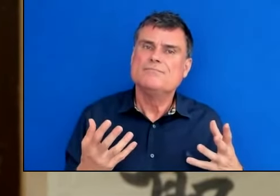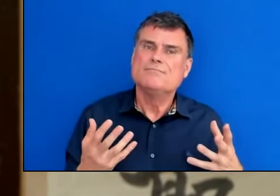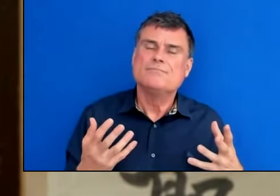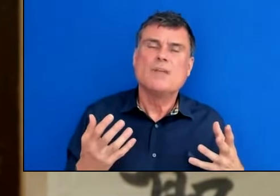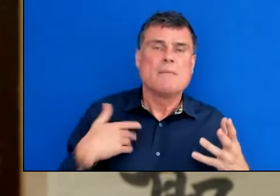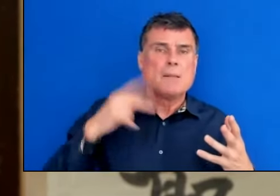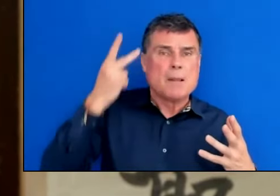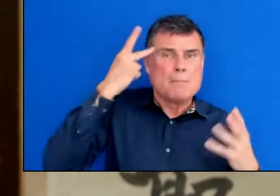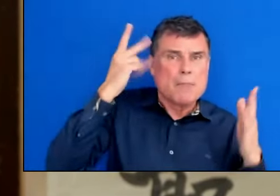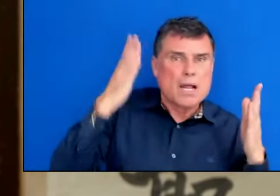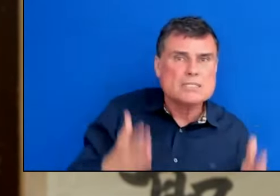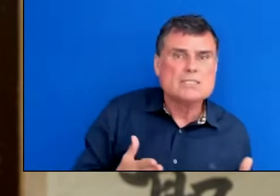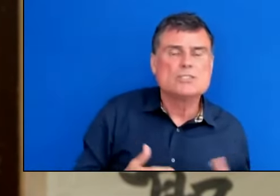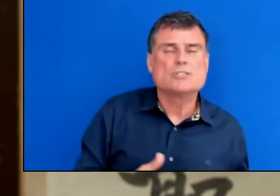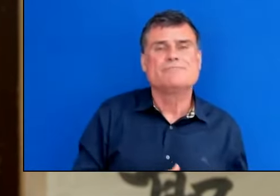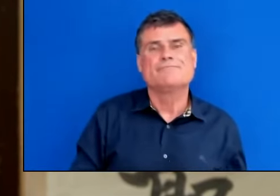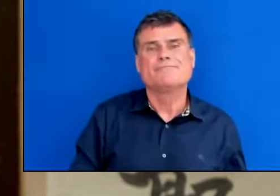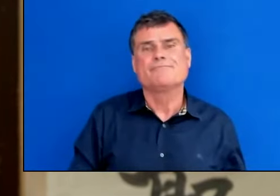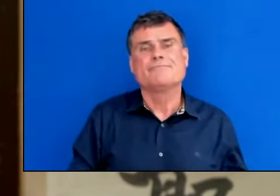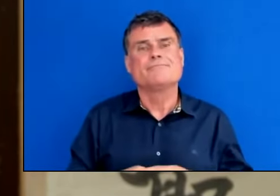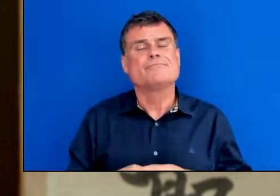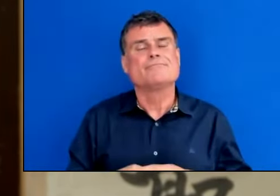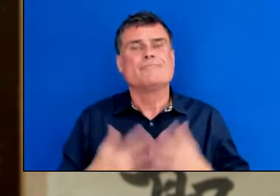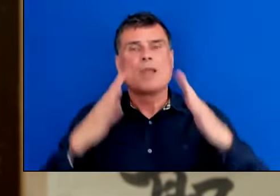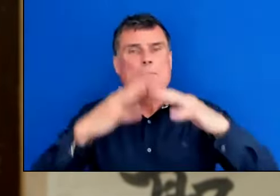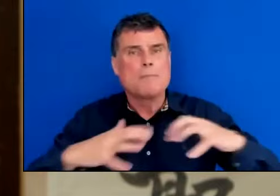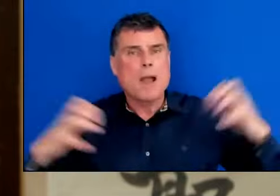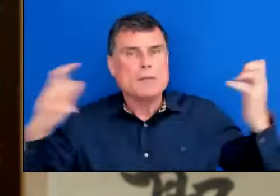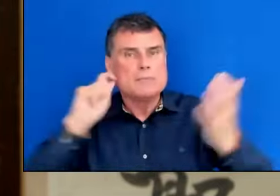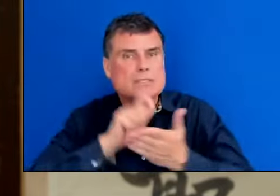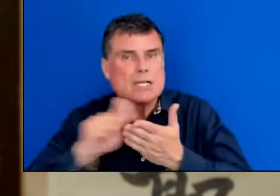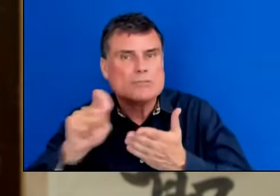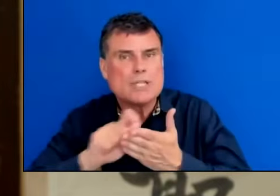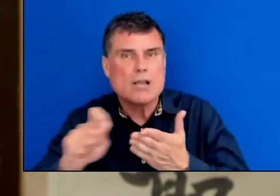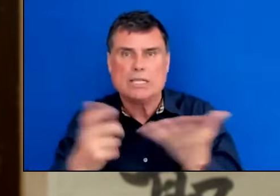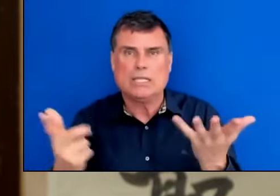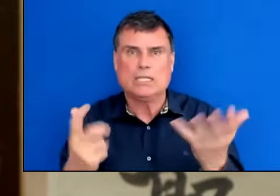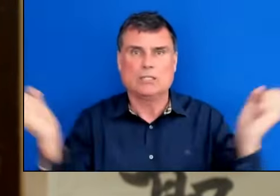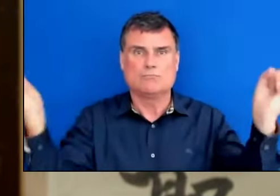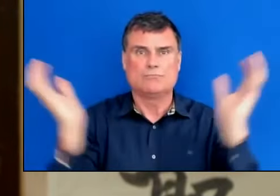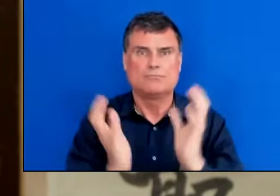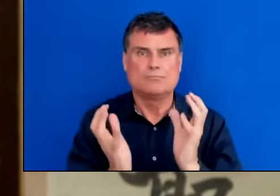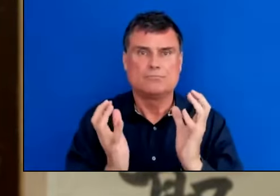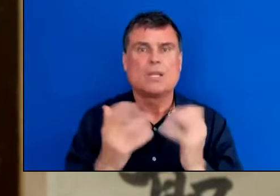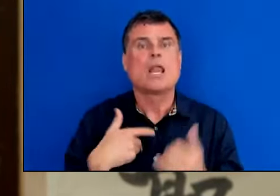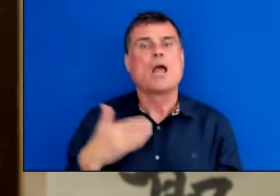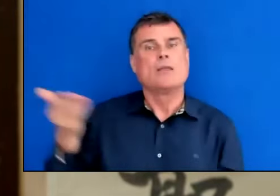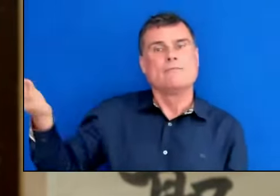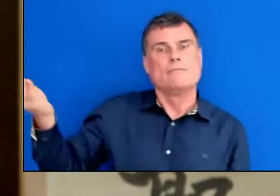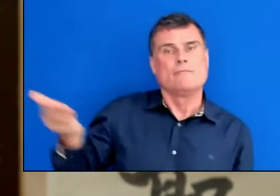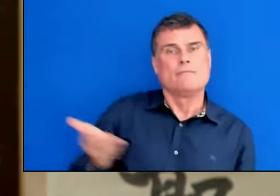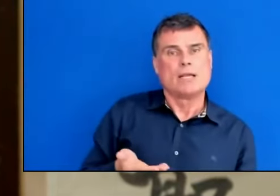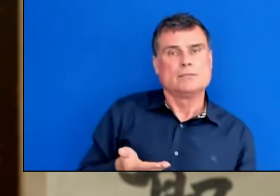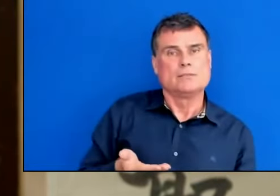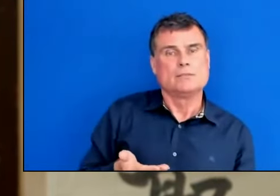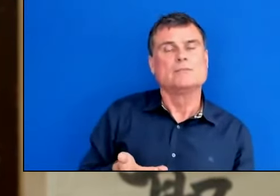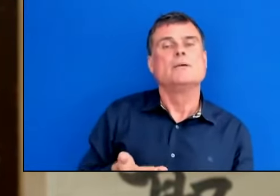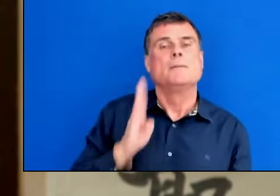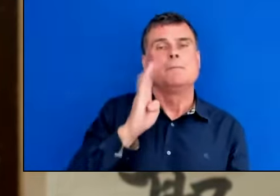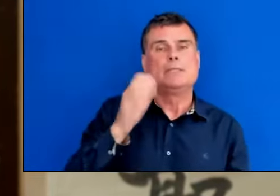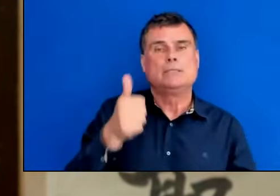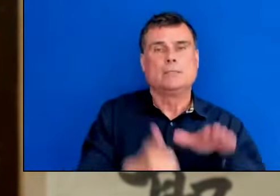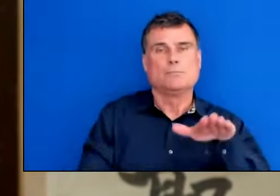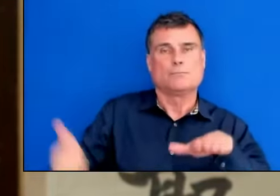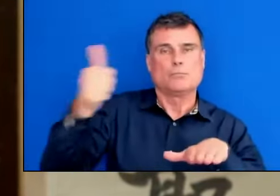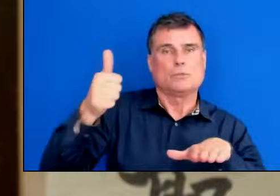Bailey, MLA Kelly Patton, and Minister George Heyman. And now I'd like to invite the Honourable Premier John Horgan to